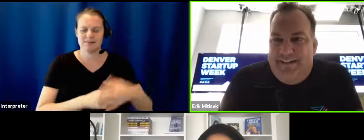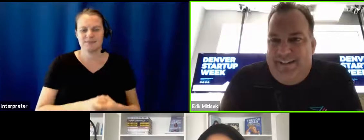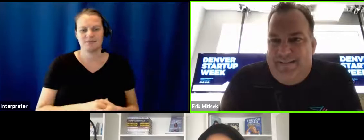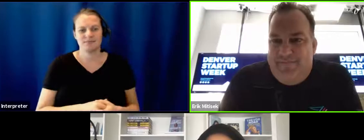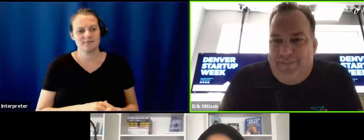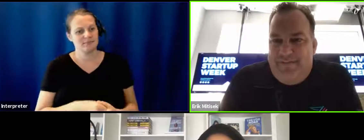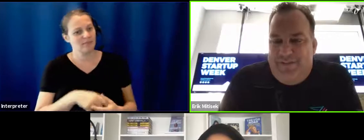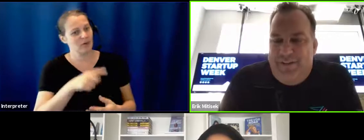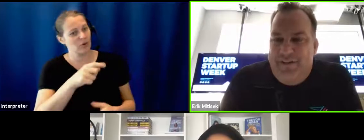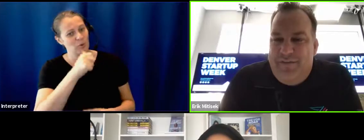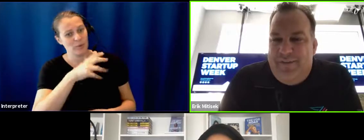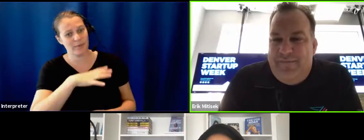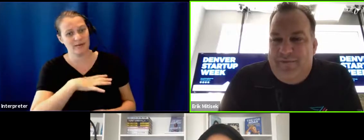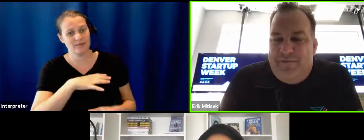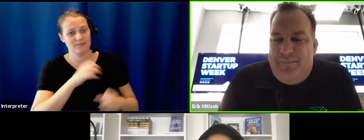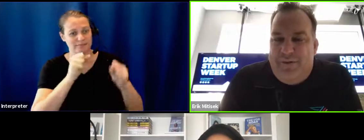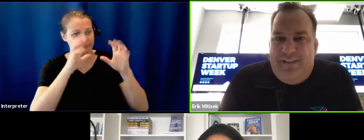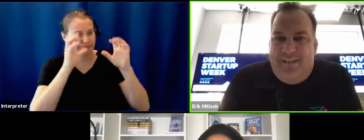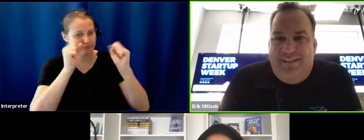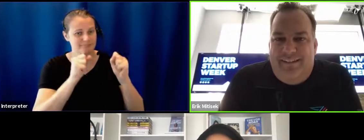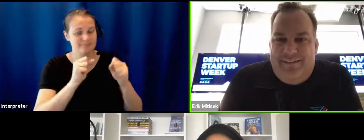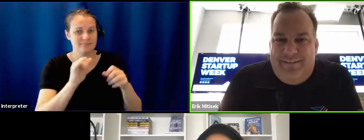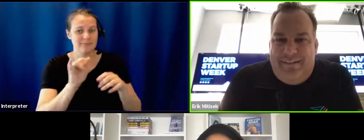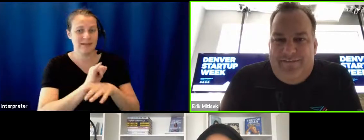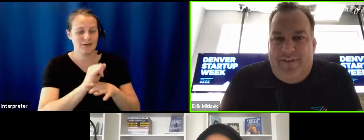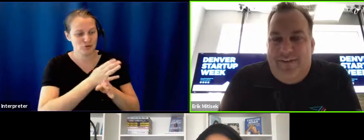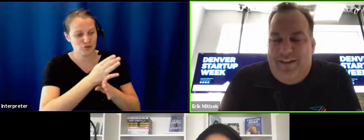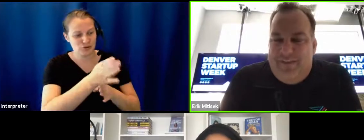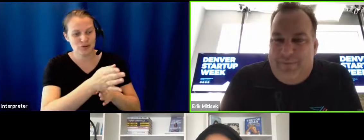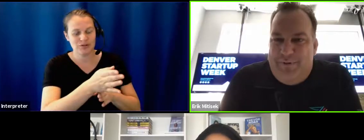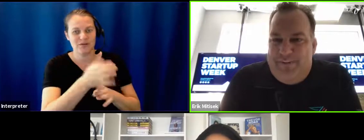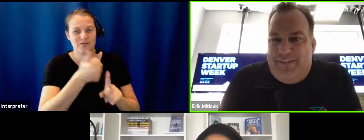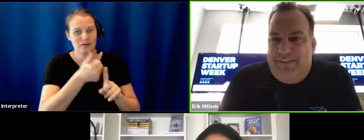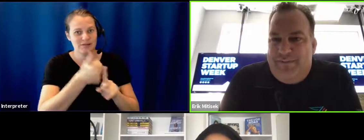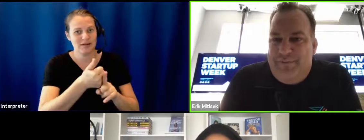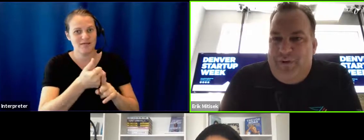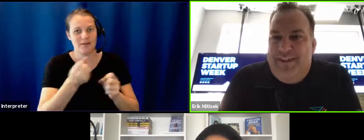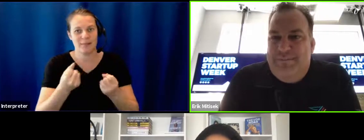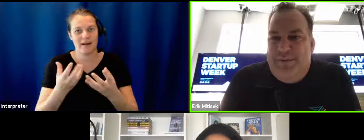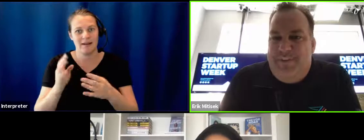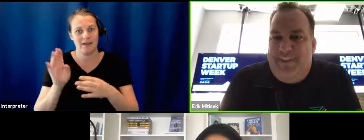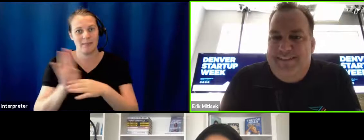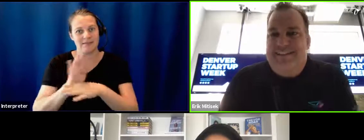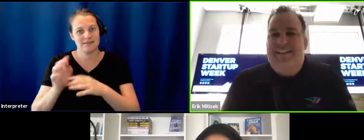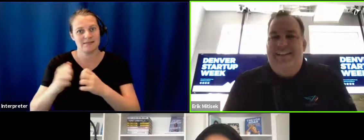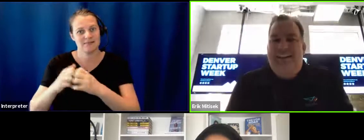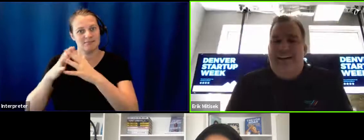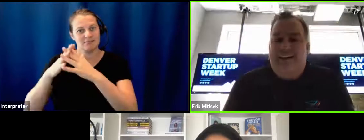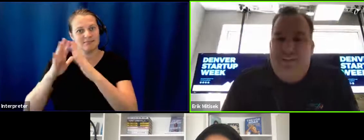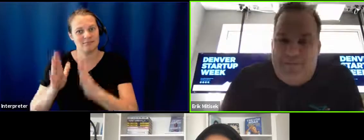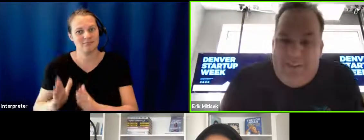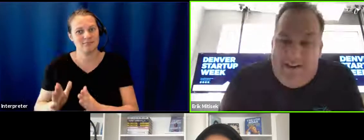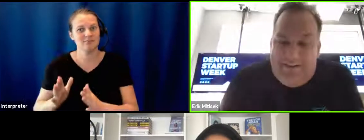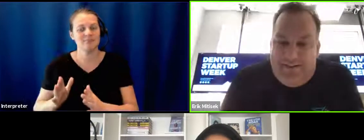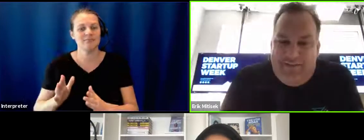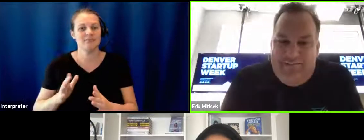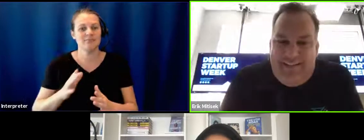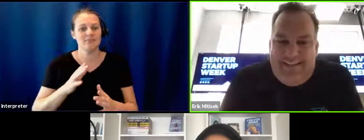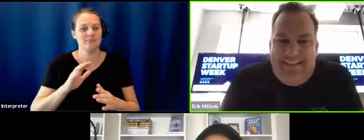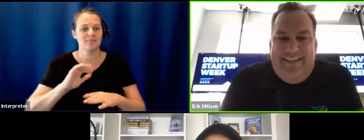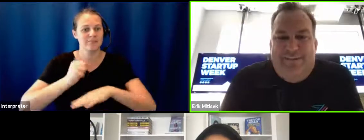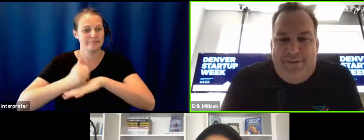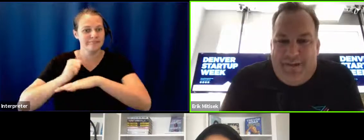industry, for you, and then most importantly, you know, for all the entrepreneurs out there working to build things that you've inspired.